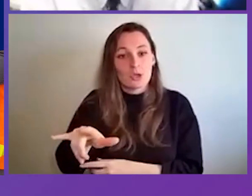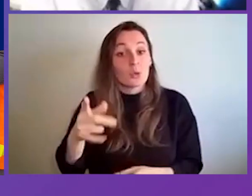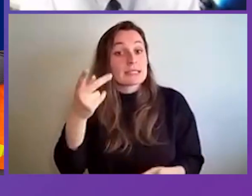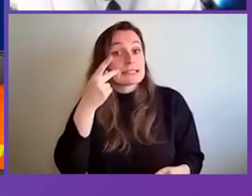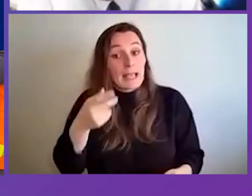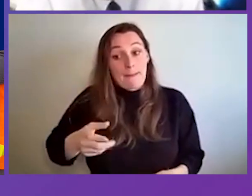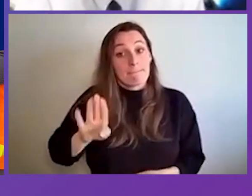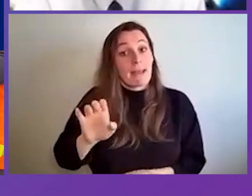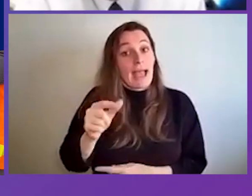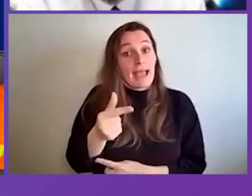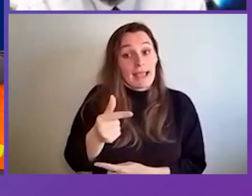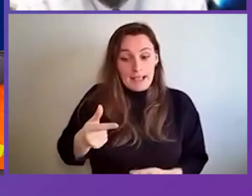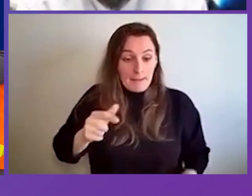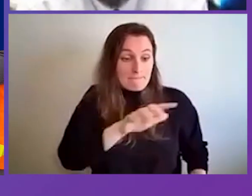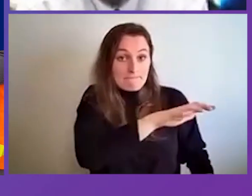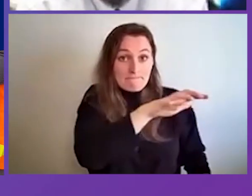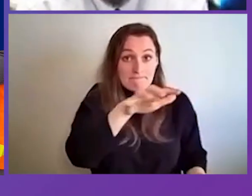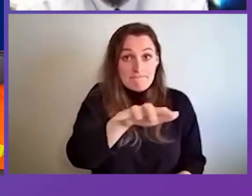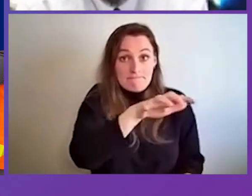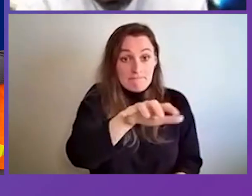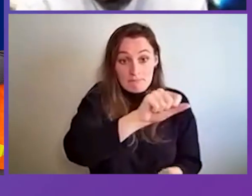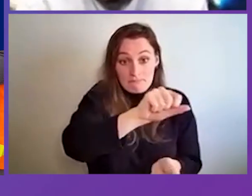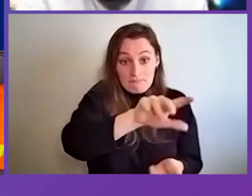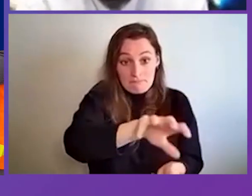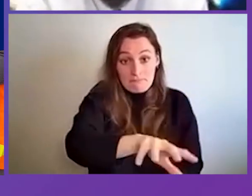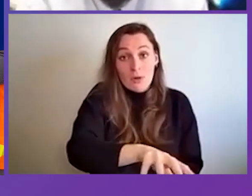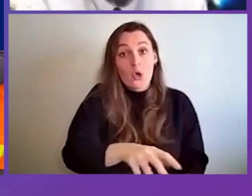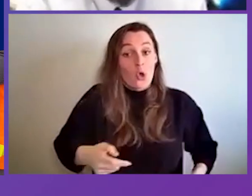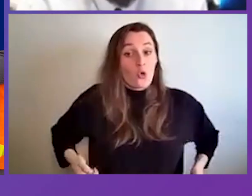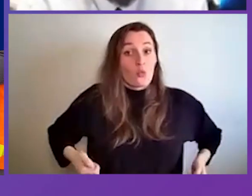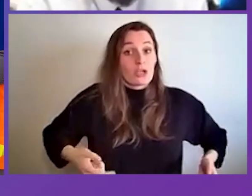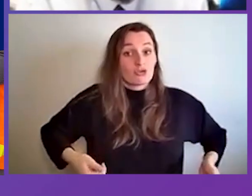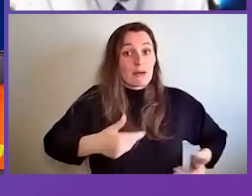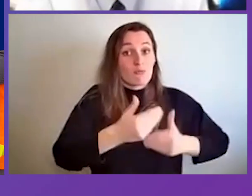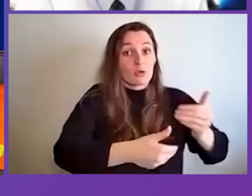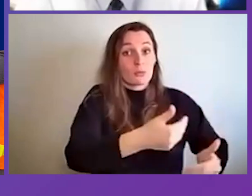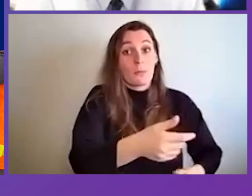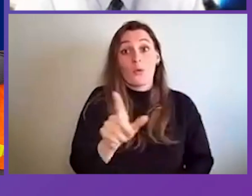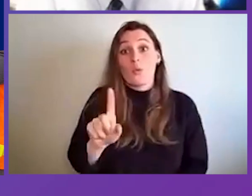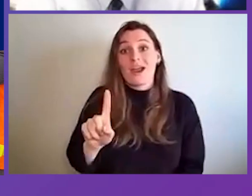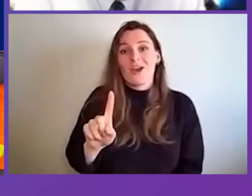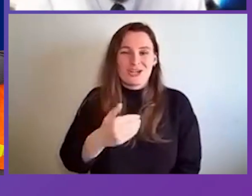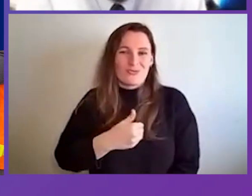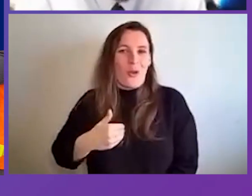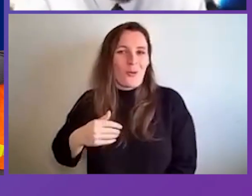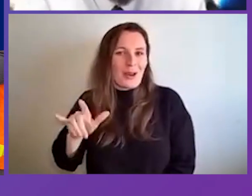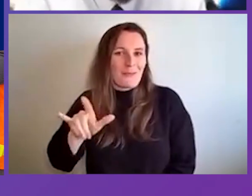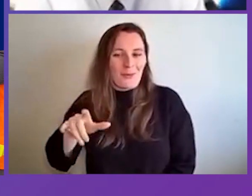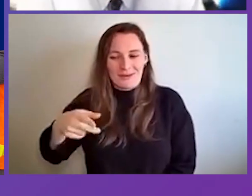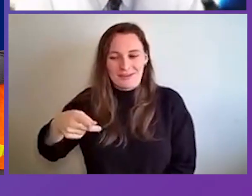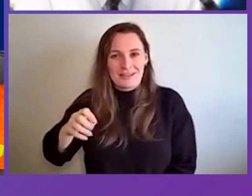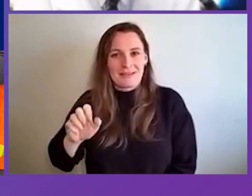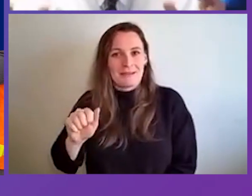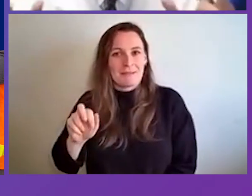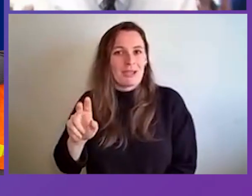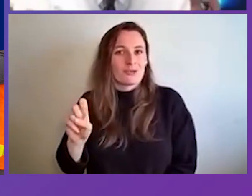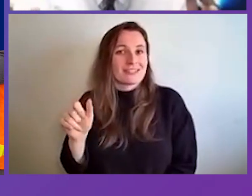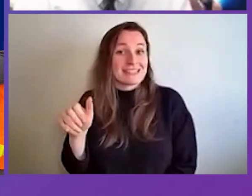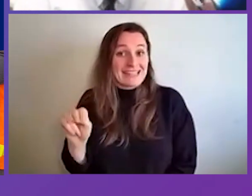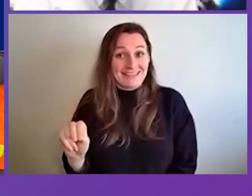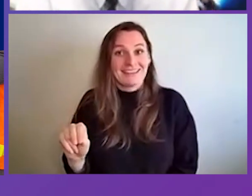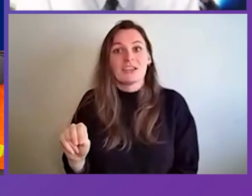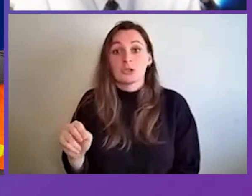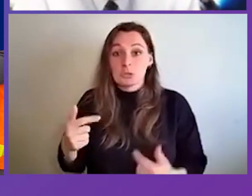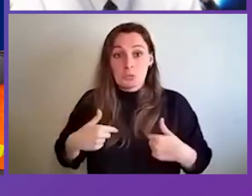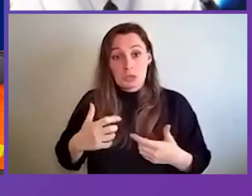handling process at Pearson Airport here in Toronto. We had a chance to look inside some of these containers